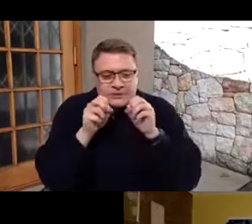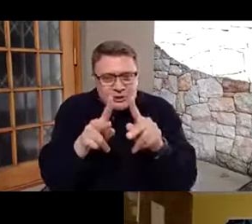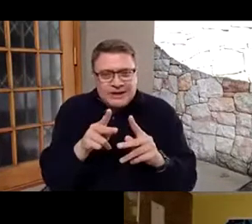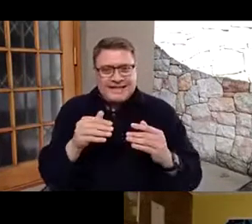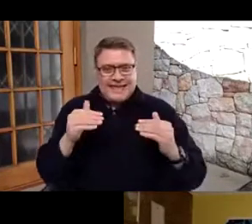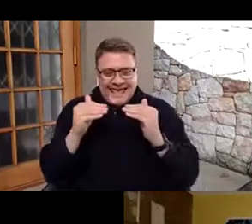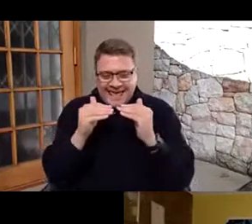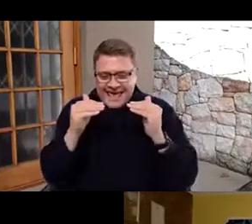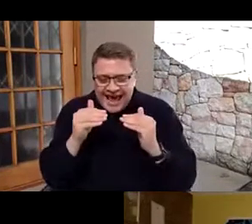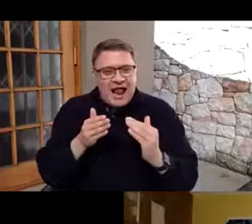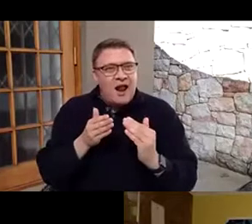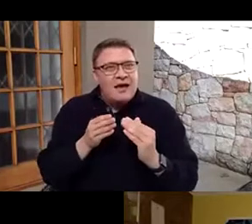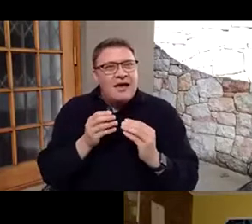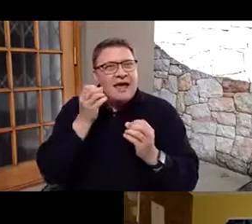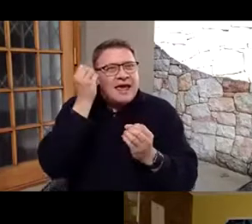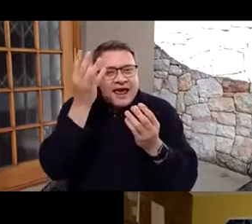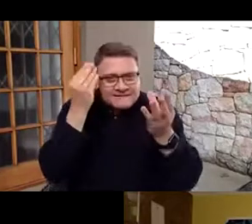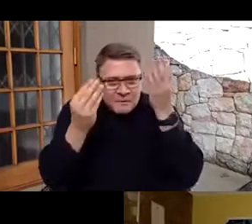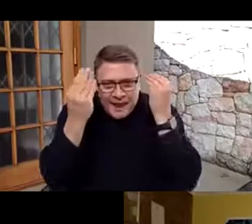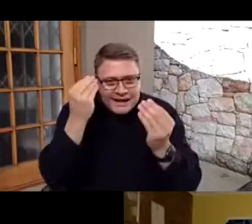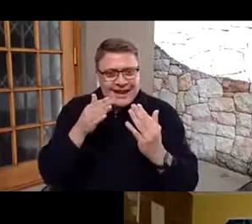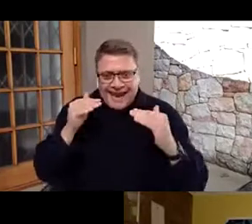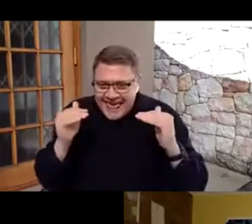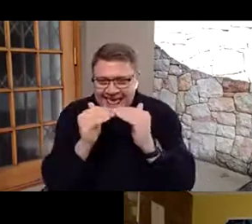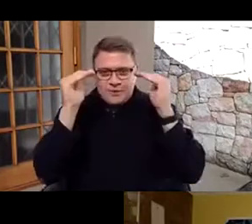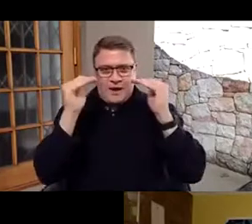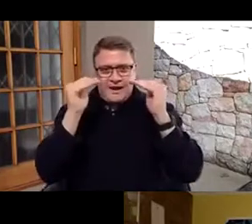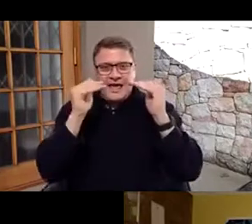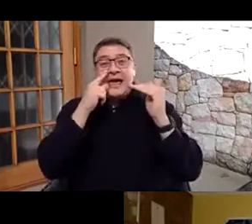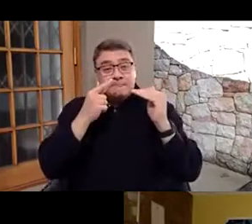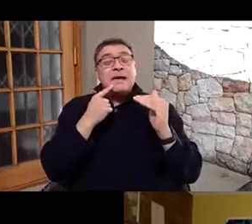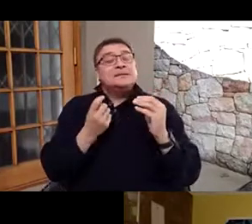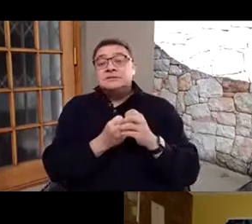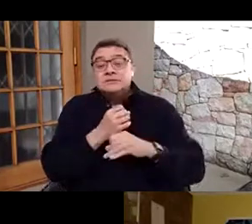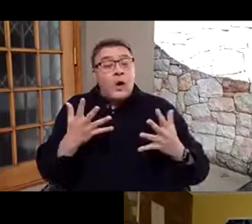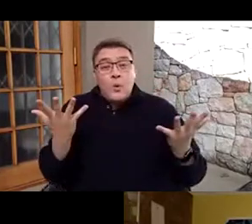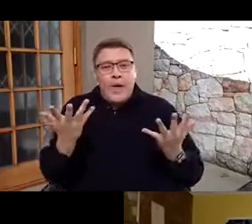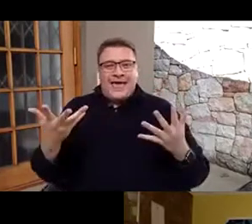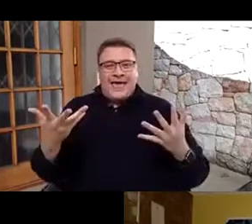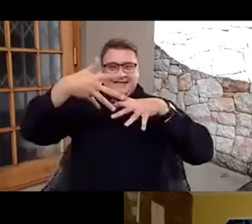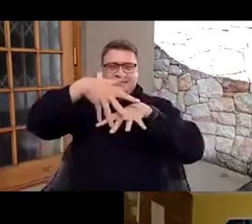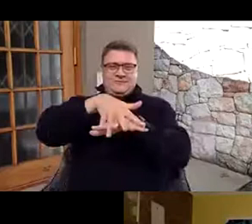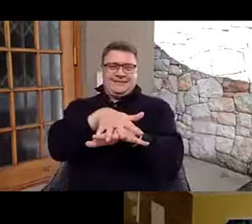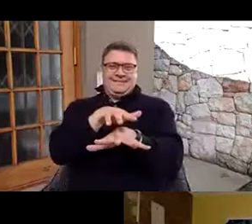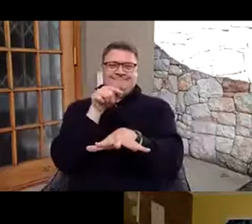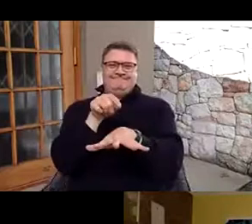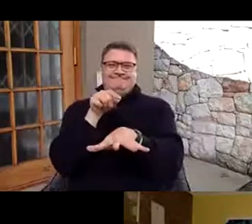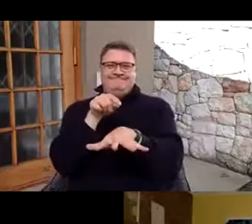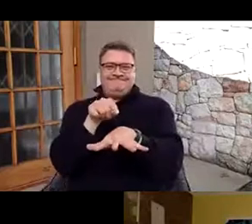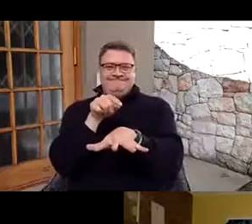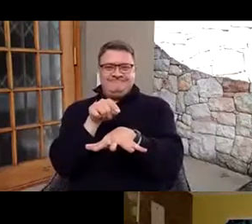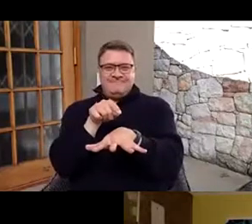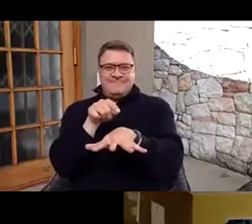information. And that starts when we have an integrated environment, because the reason that there are still